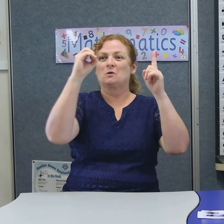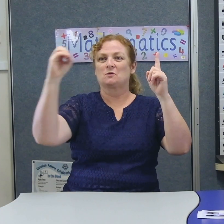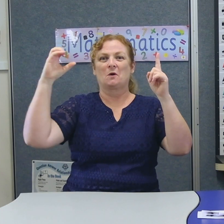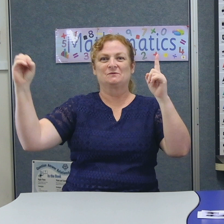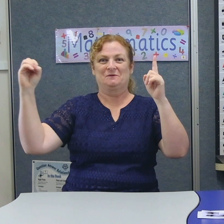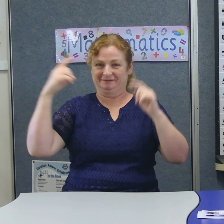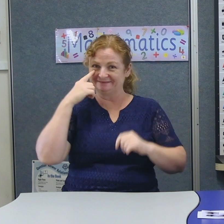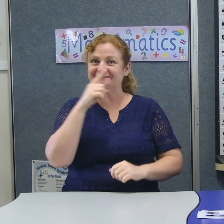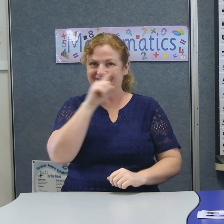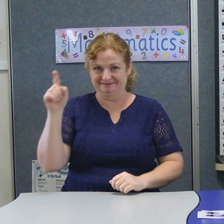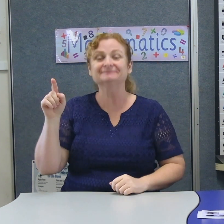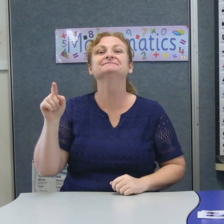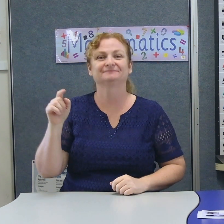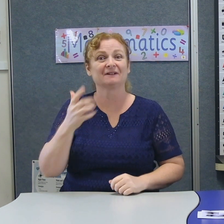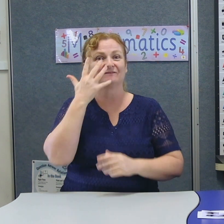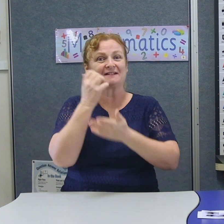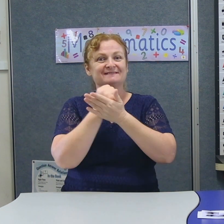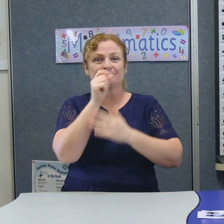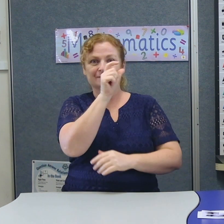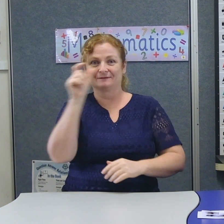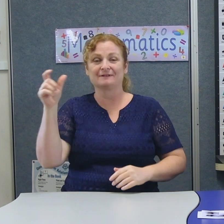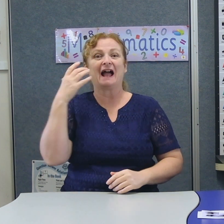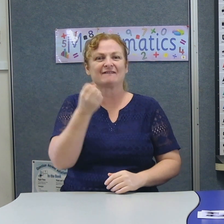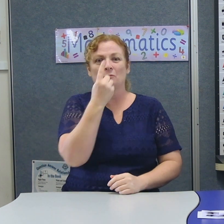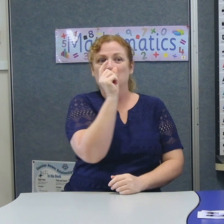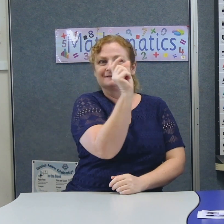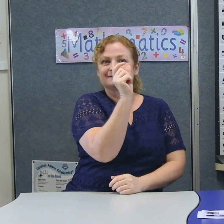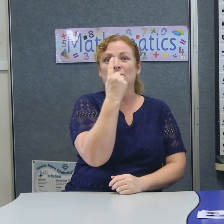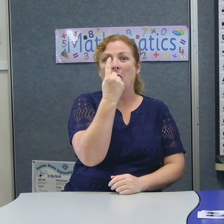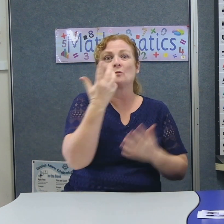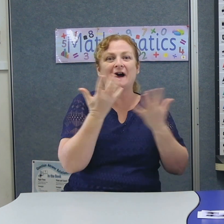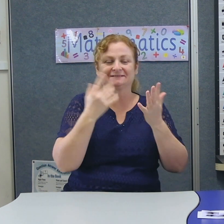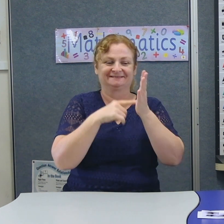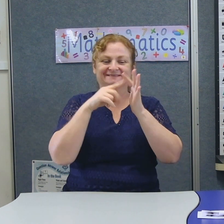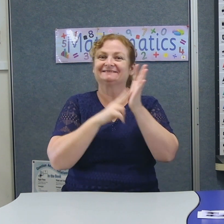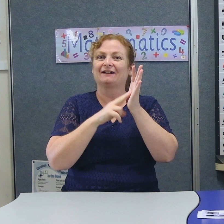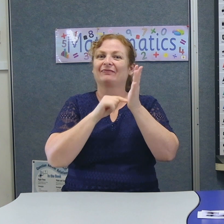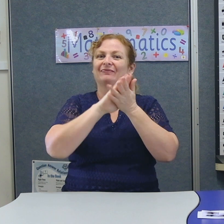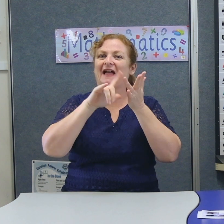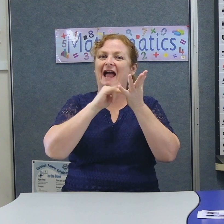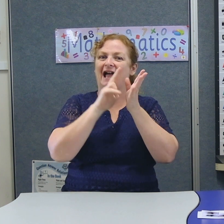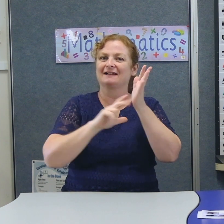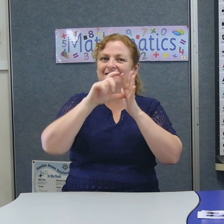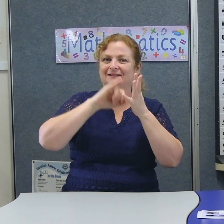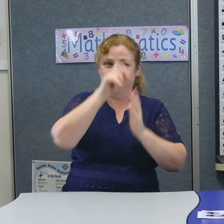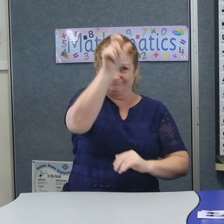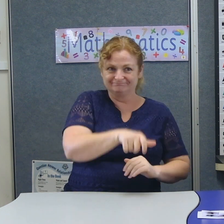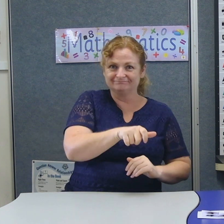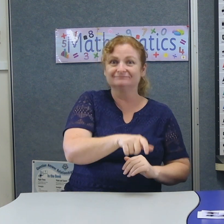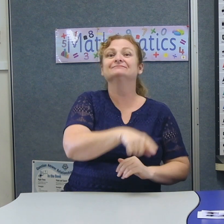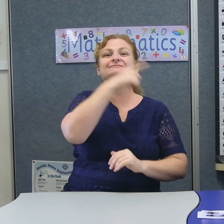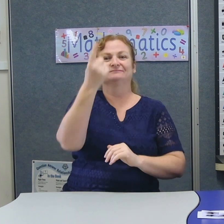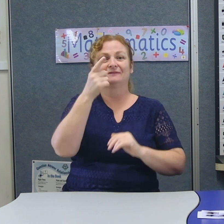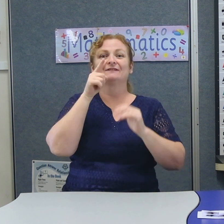Five-digit numbers have digits in the 10,000s place value position, the